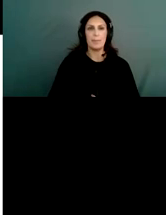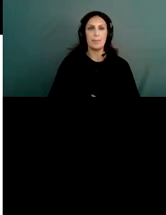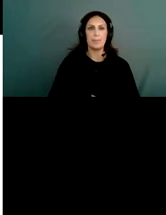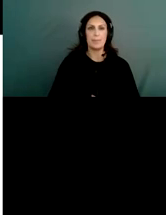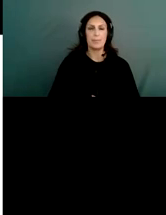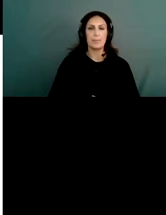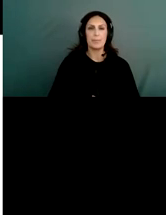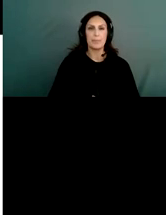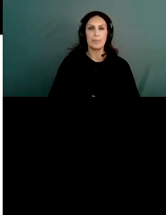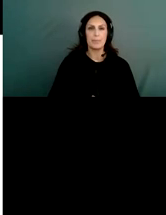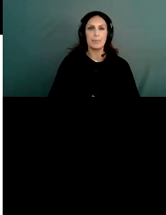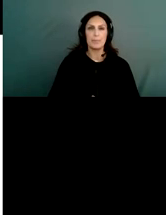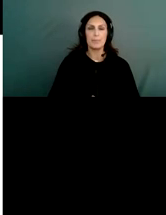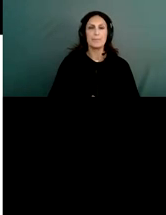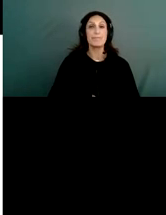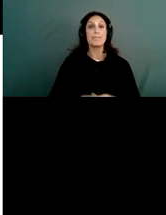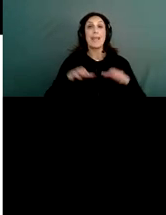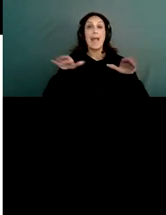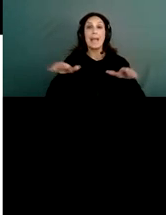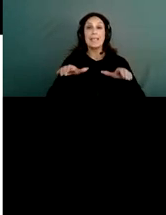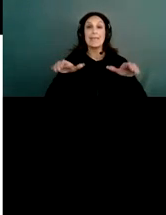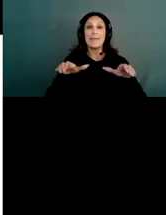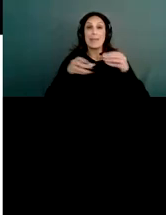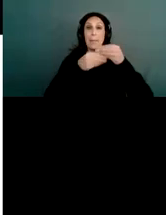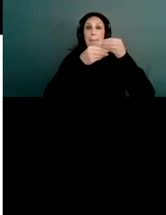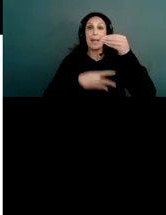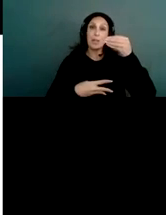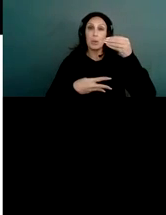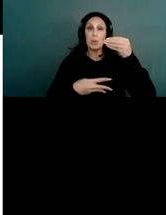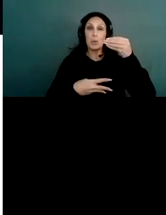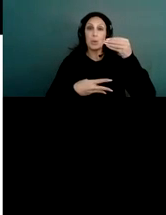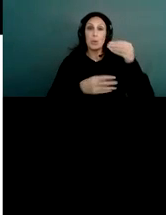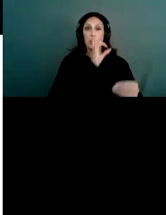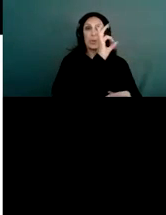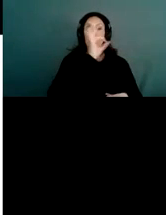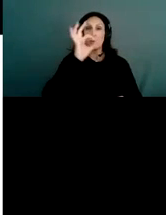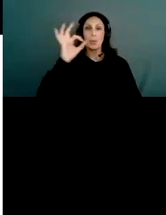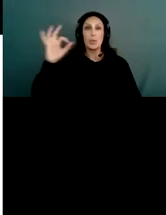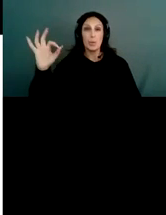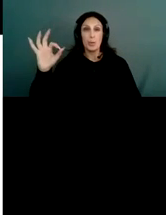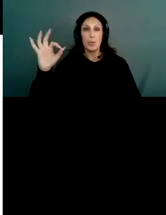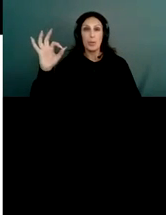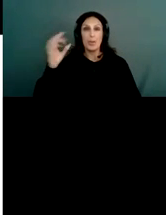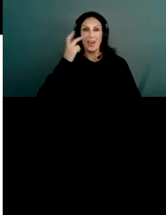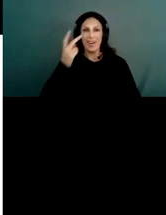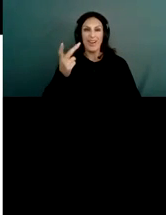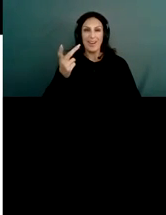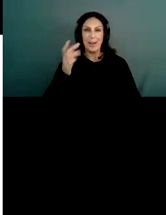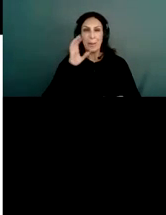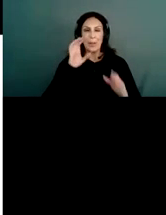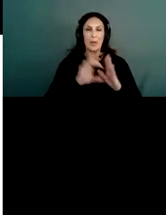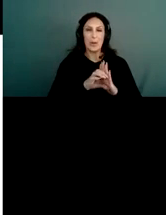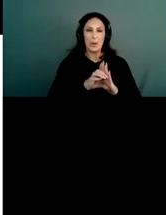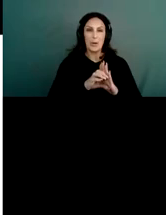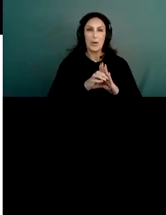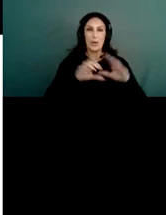When they get into an activity menu, you'll see that they can navigate across many different tasks, as seen at the